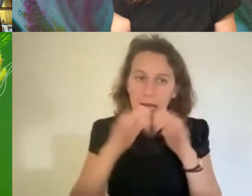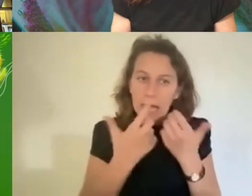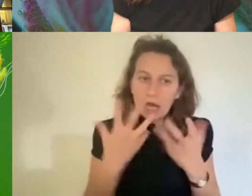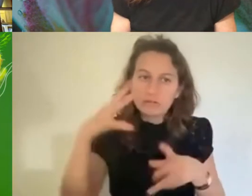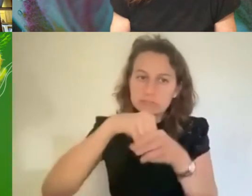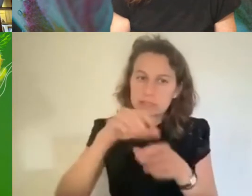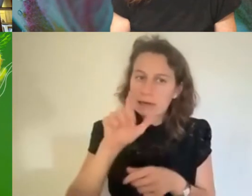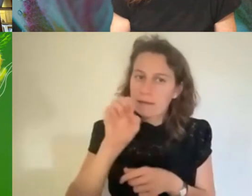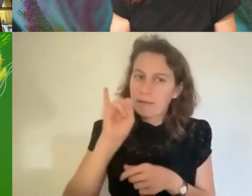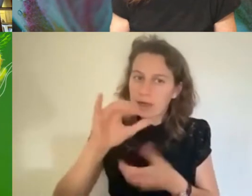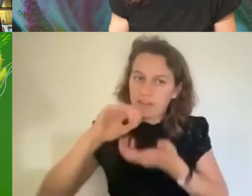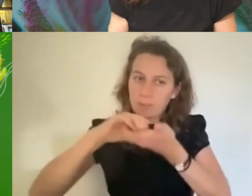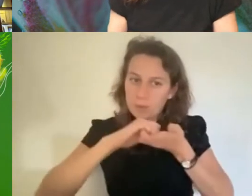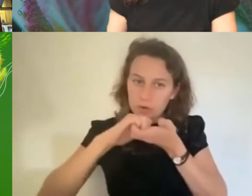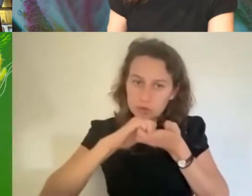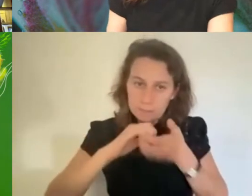the partnership?